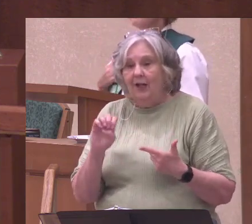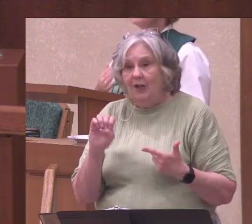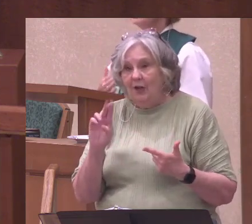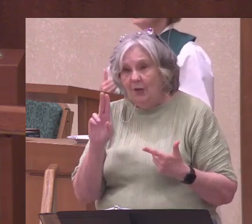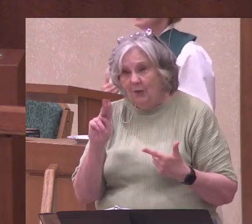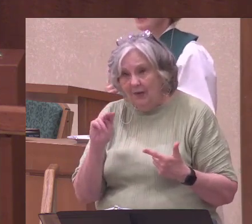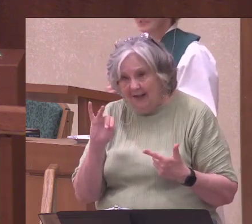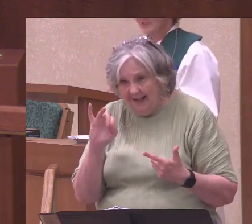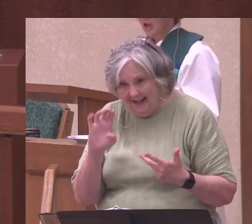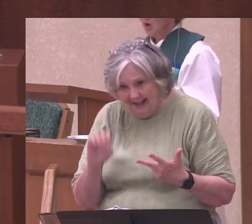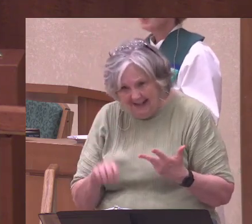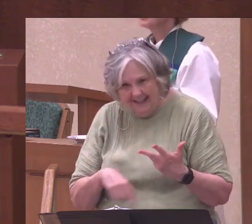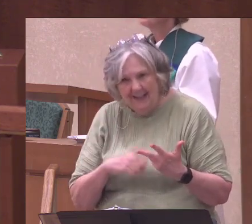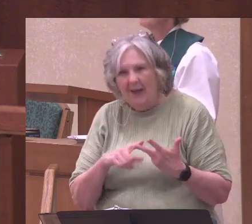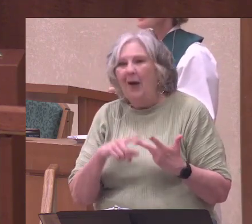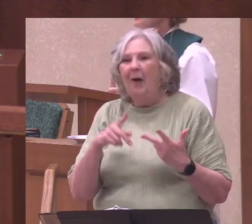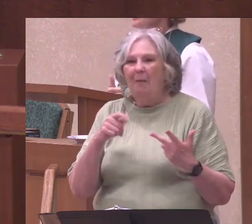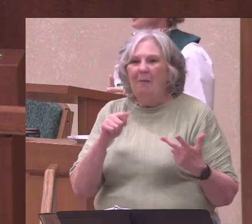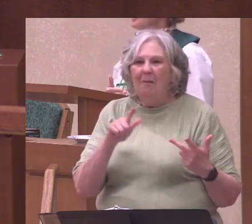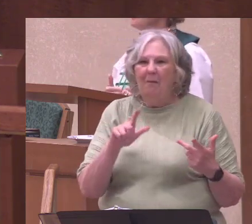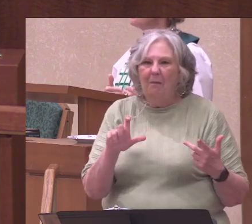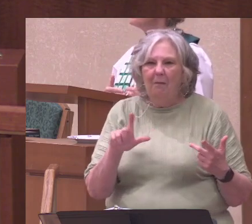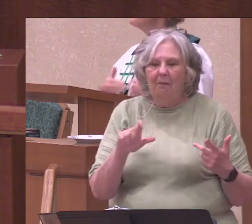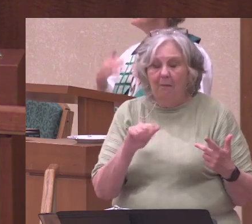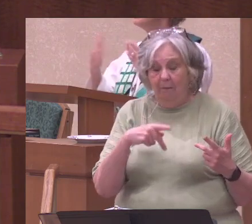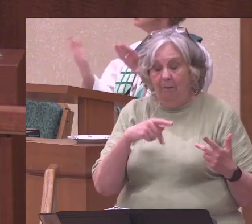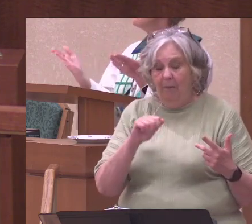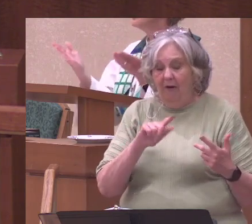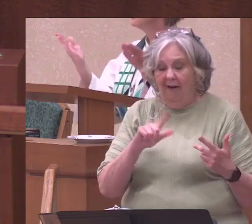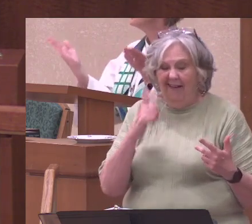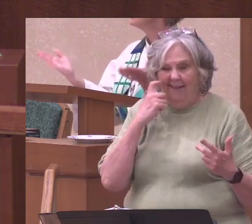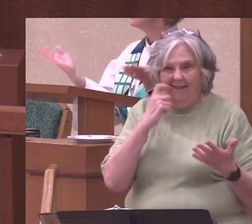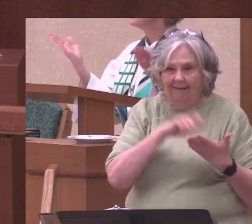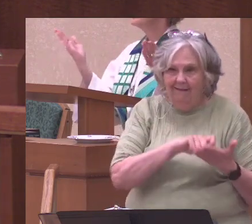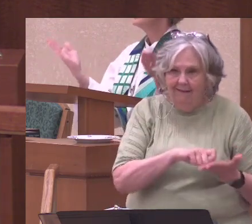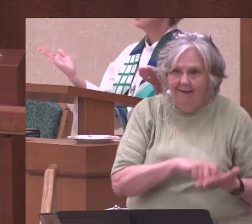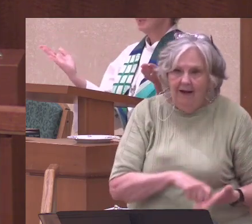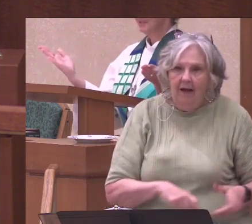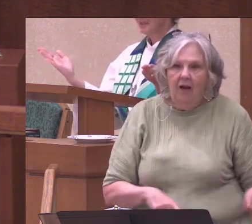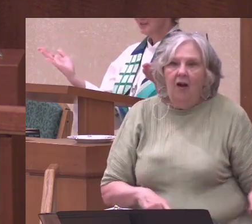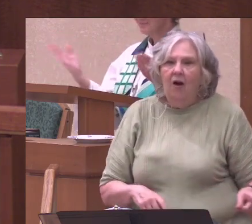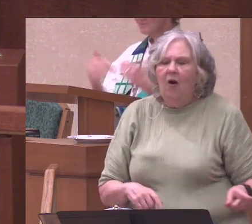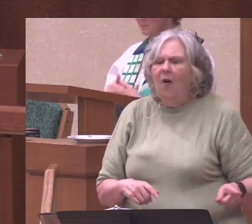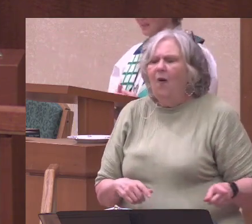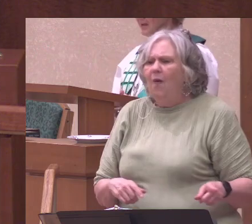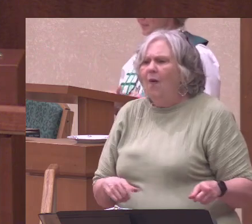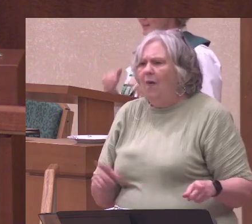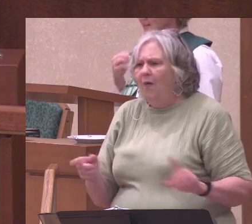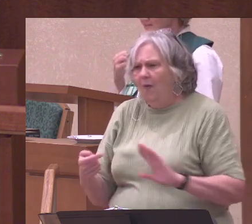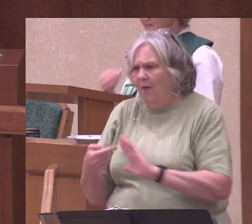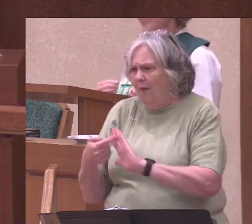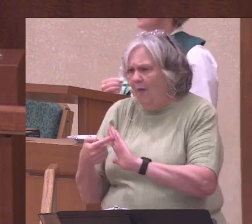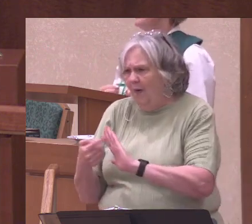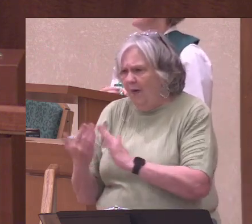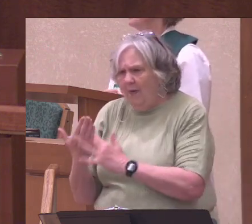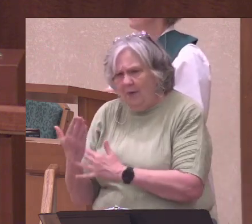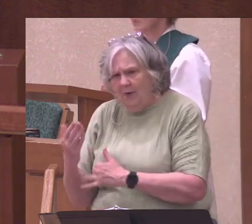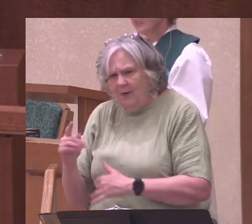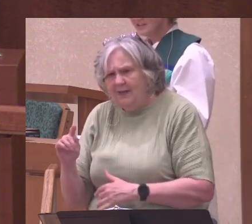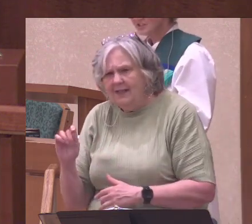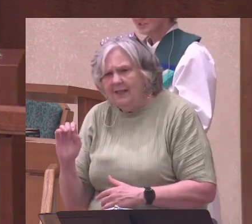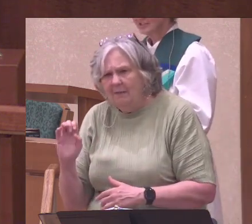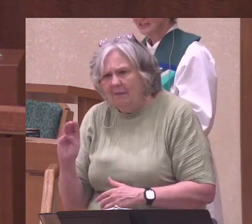love for Jesus was expressed through loving young Timothy. They invested in